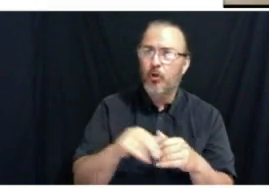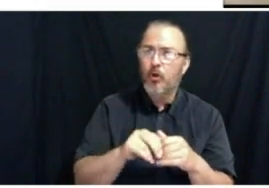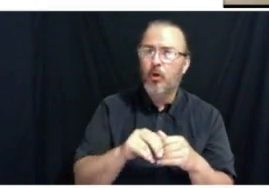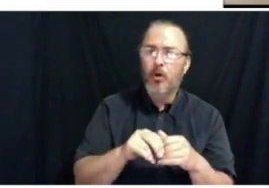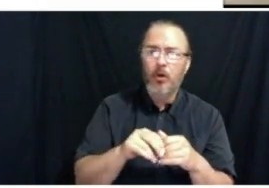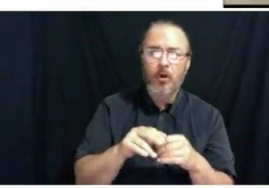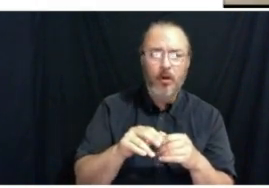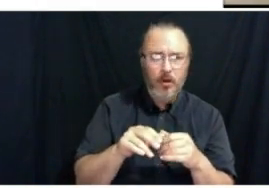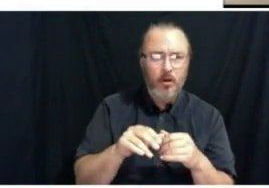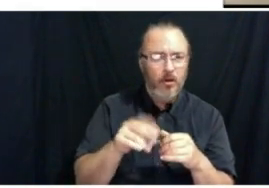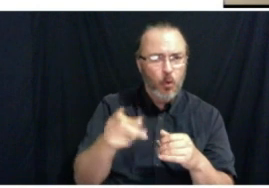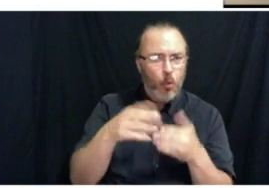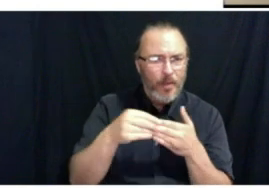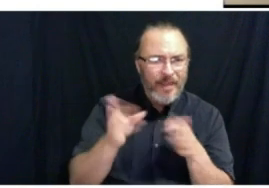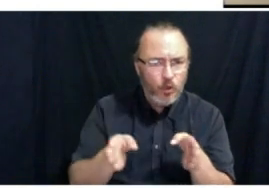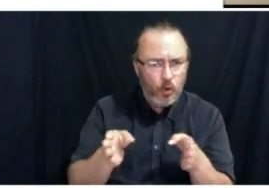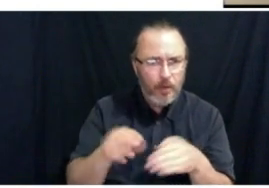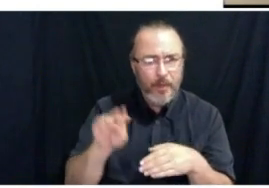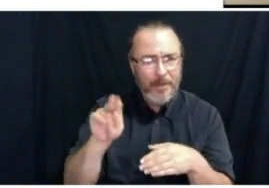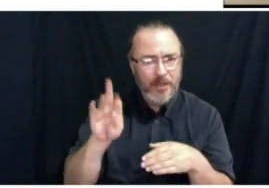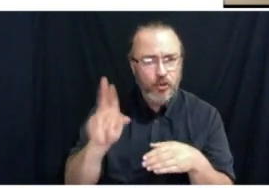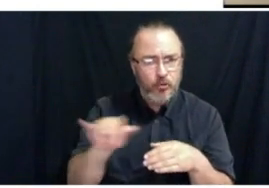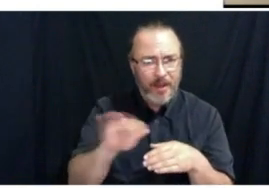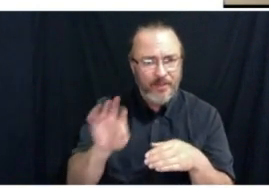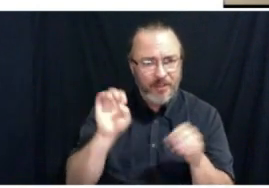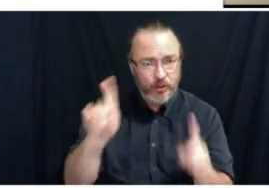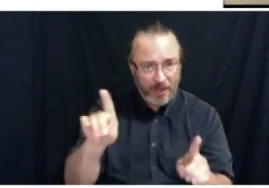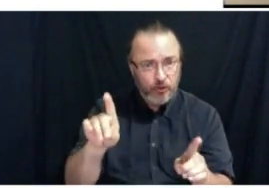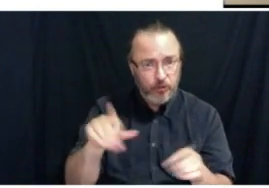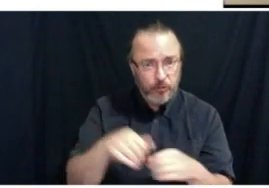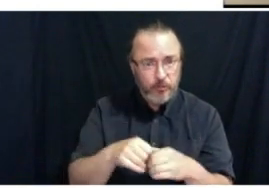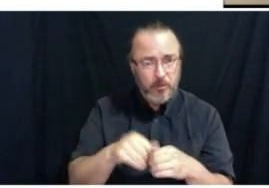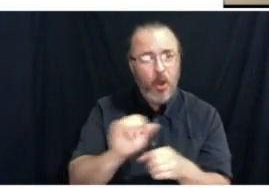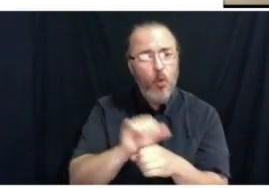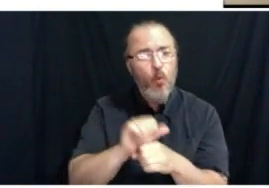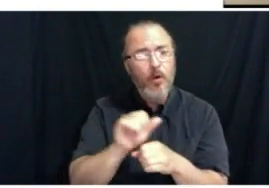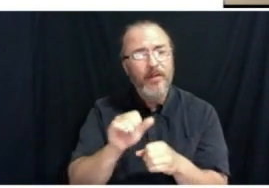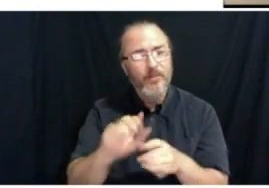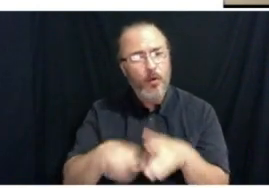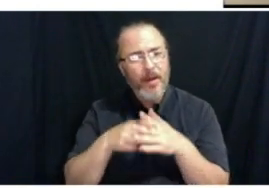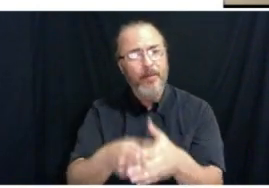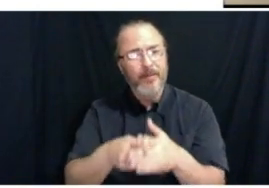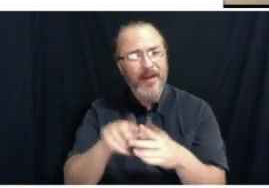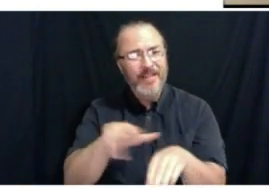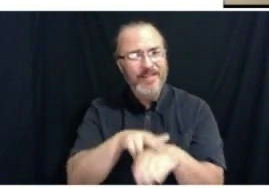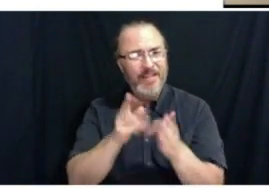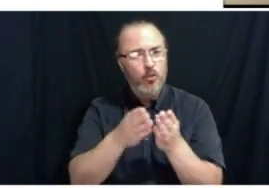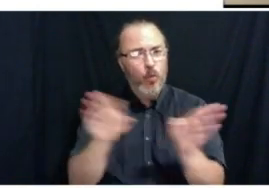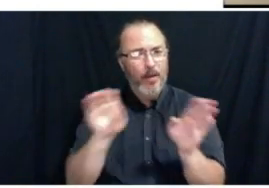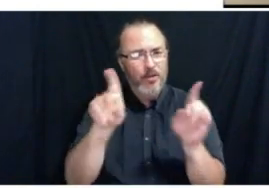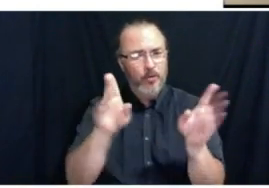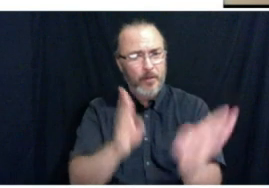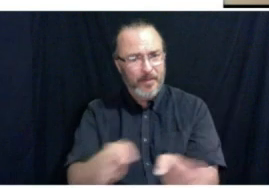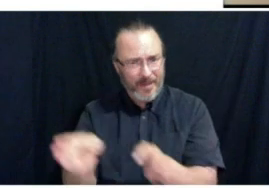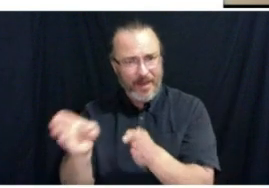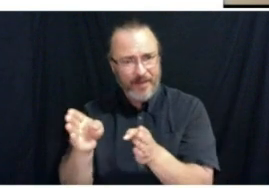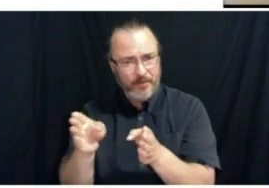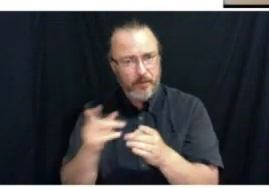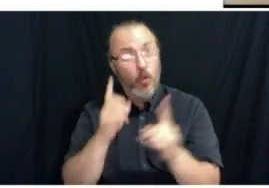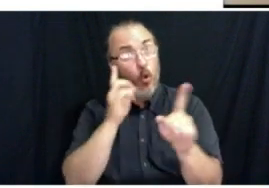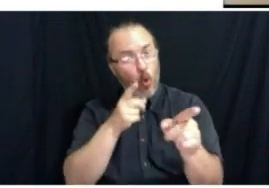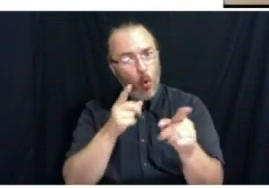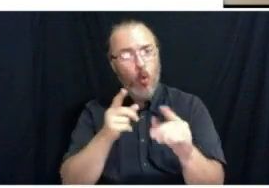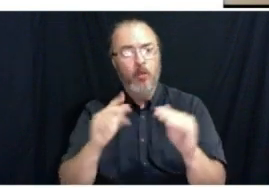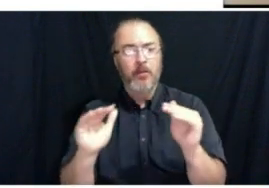course, the Ministry of Education in Colombia is working to implement the National Education Plan. the road towards equality and equity.